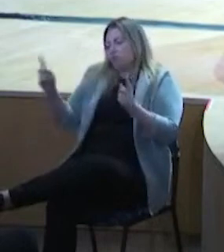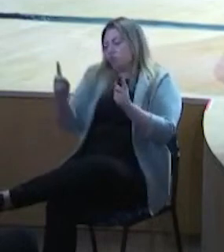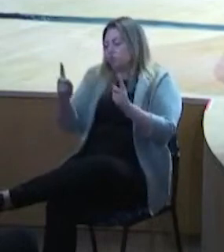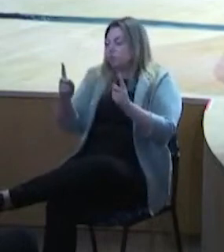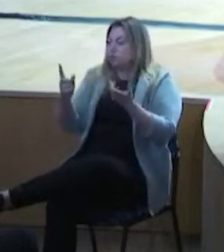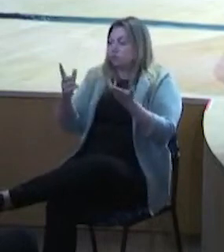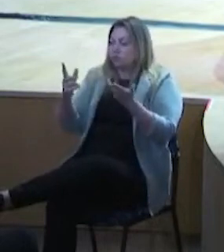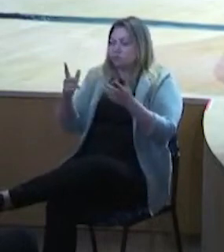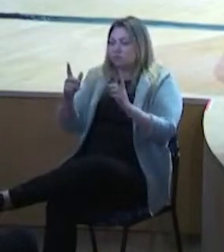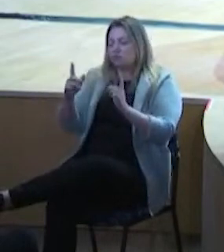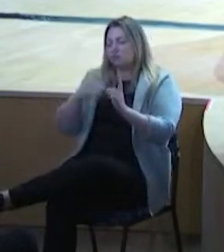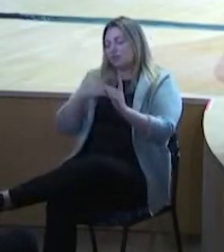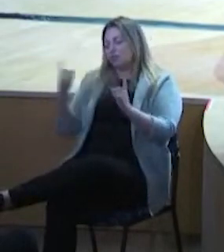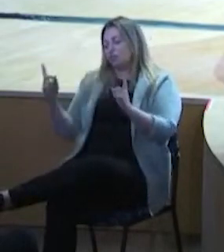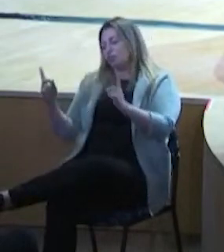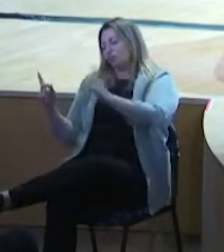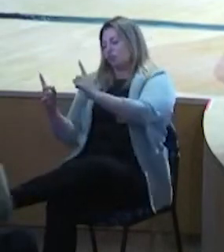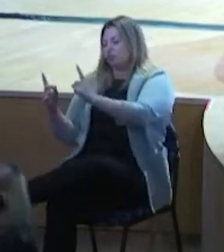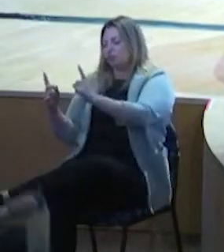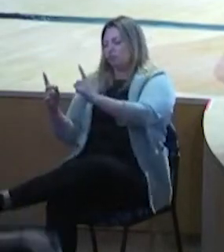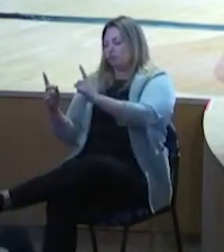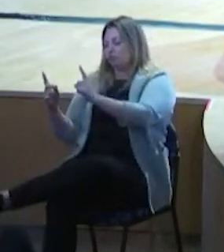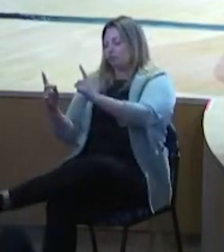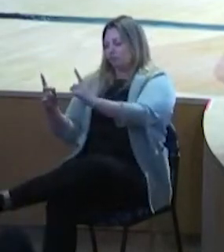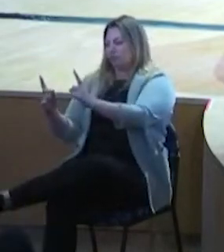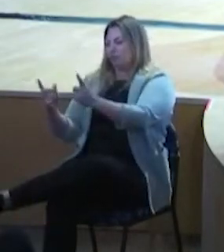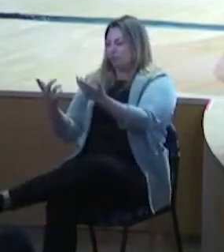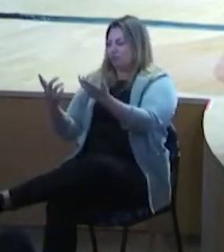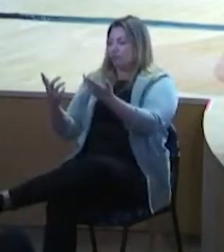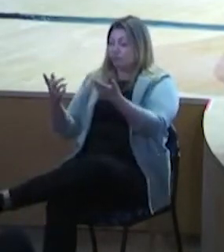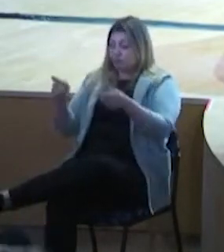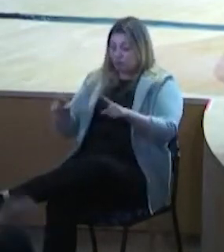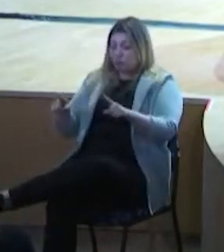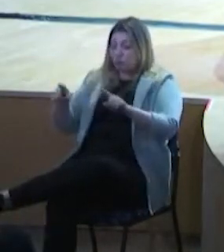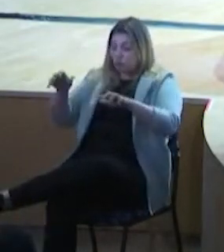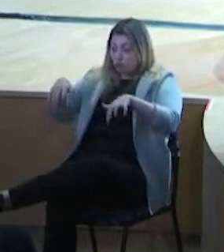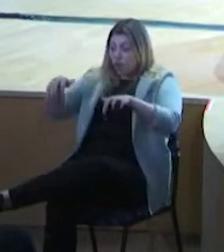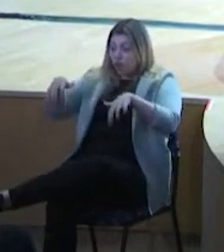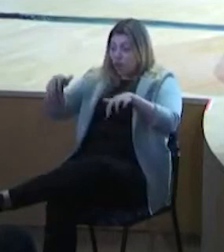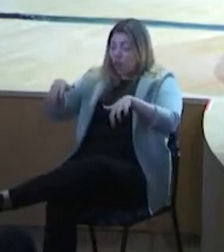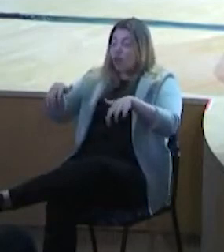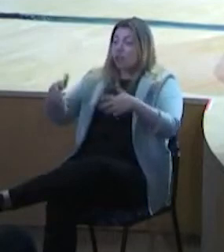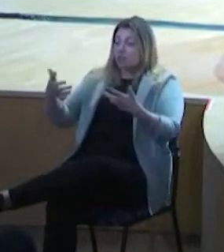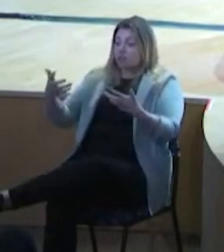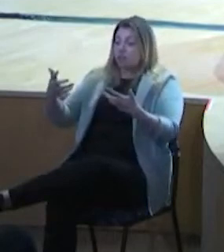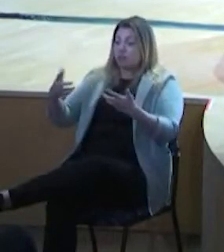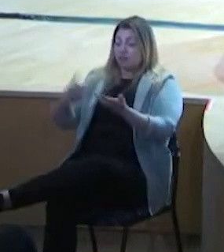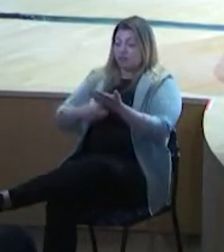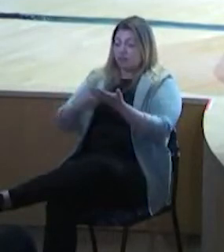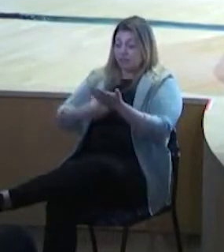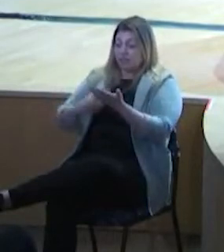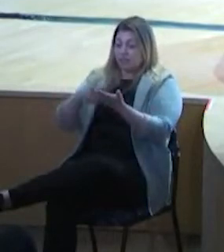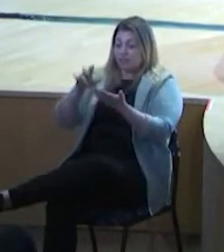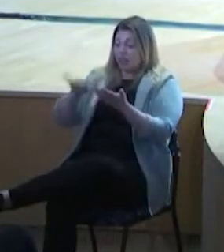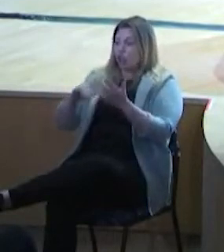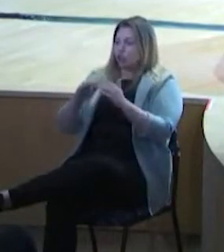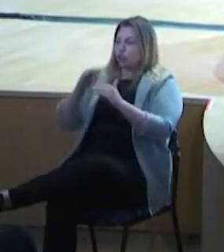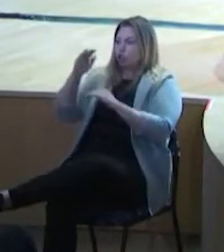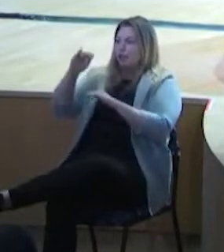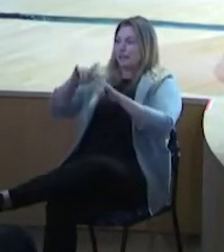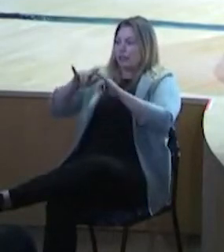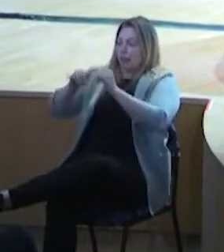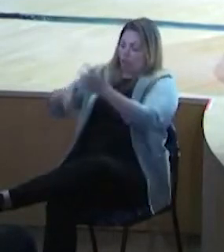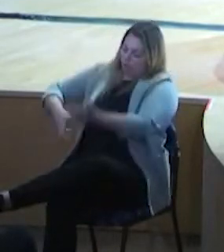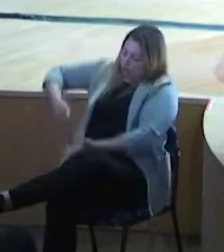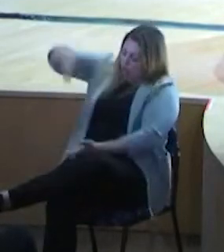they come later in the season. And when we do get rain, a lot of it sometimes is like too much all